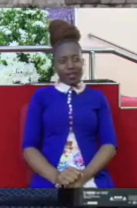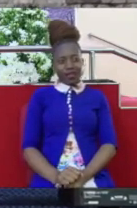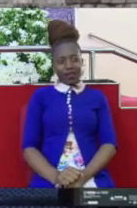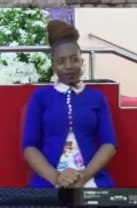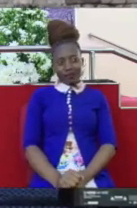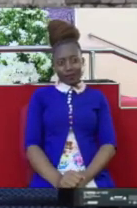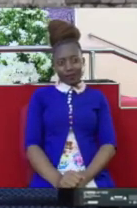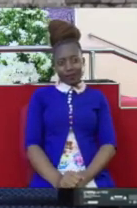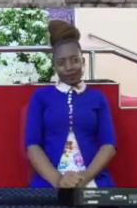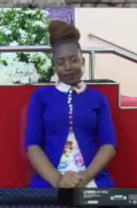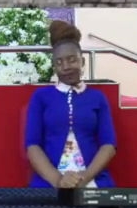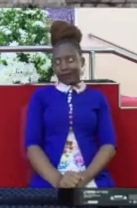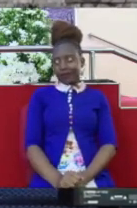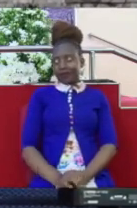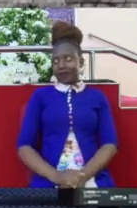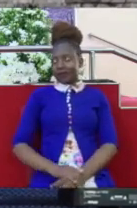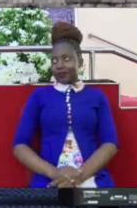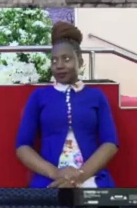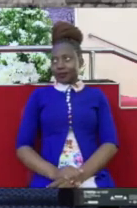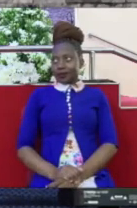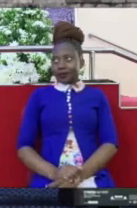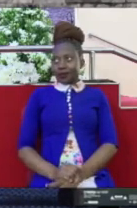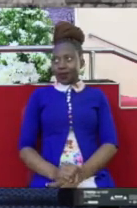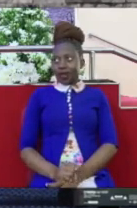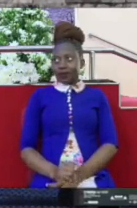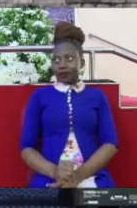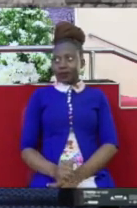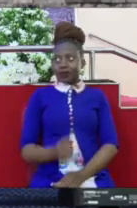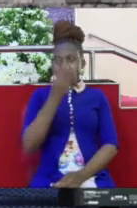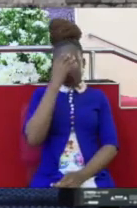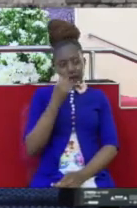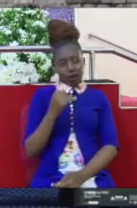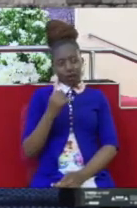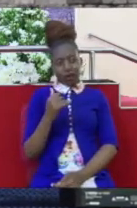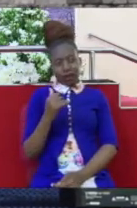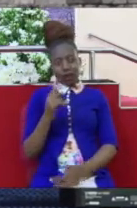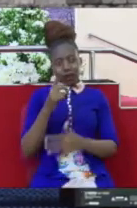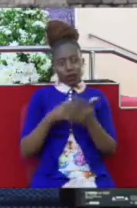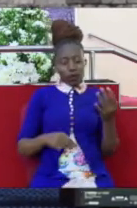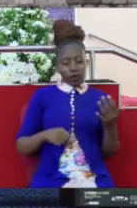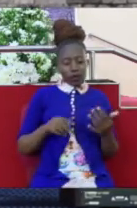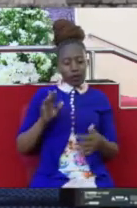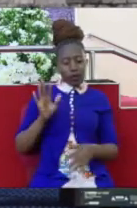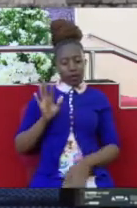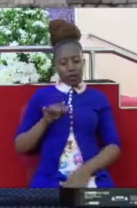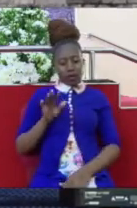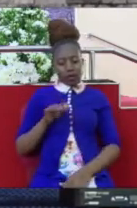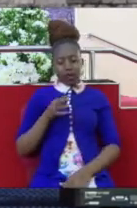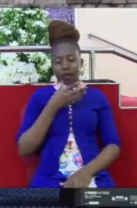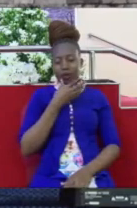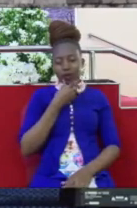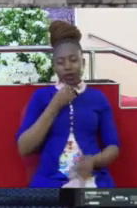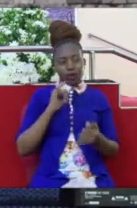ile. Because the last thing they need, kwa sababu kila ambacho wanahitaji, is for that widow to start chasing you.